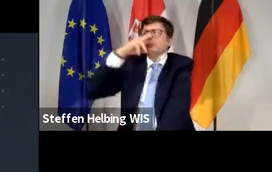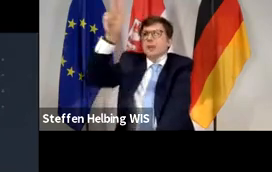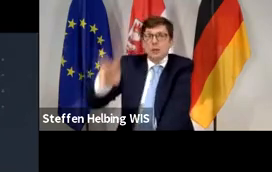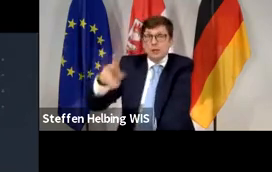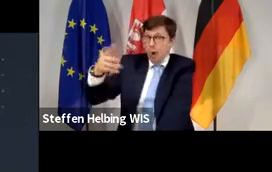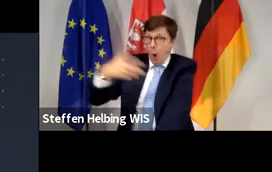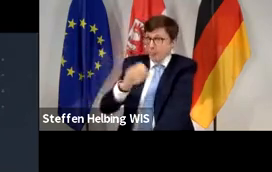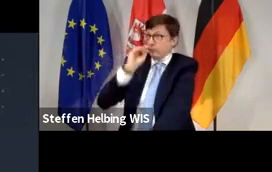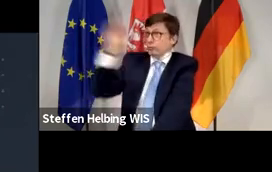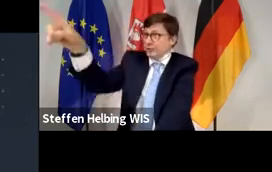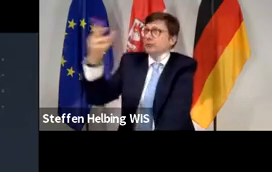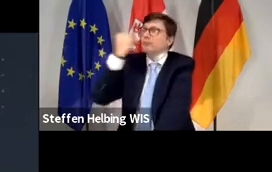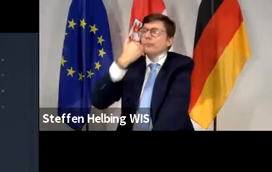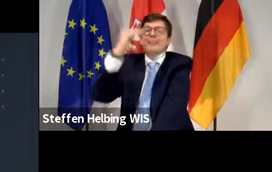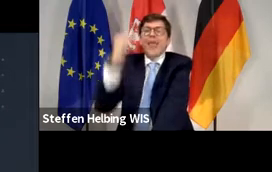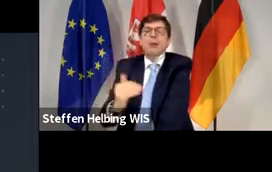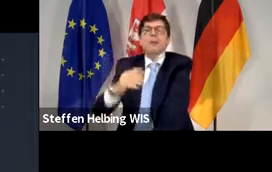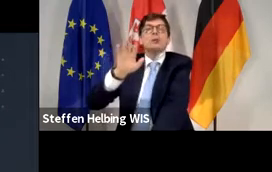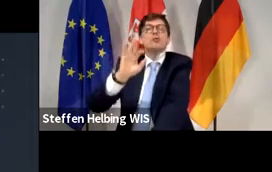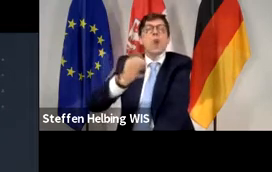my phone there.